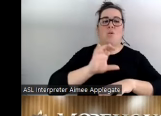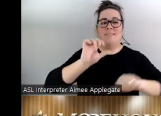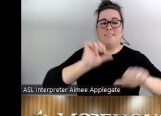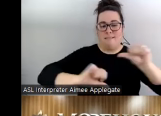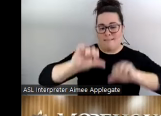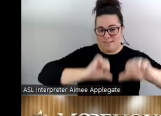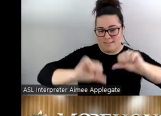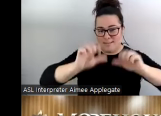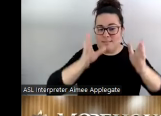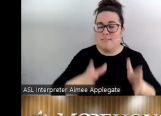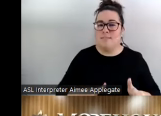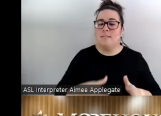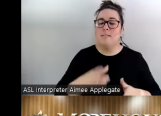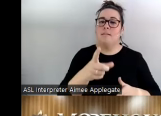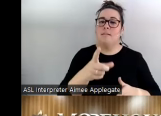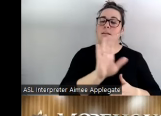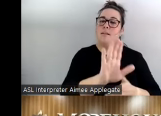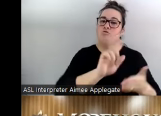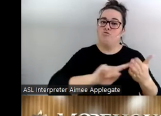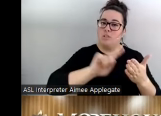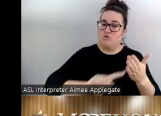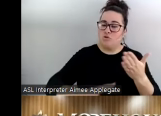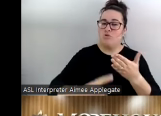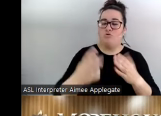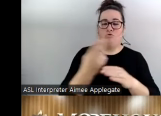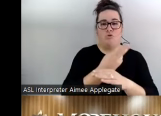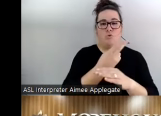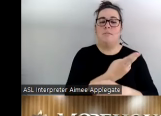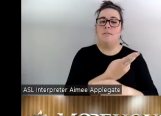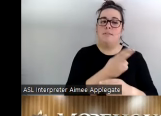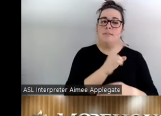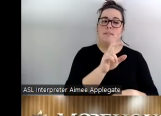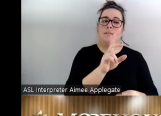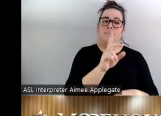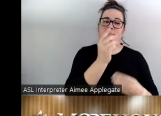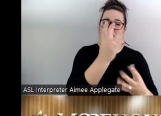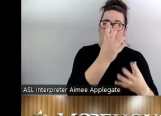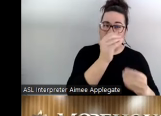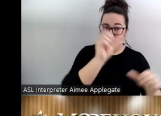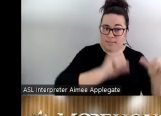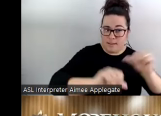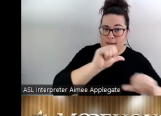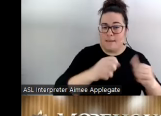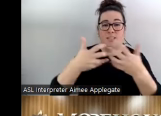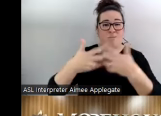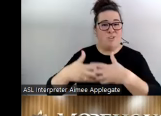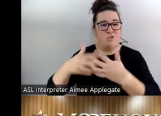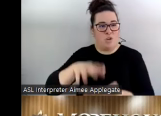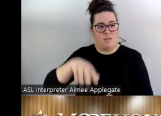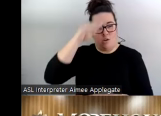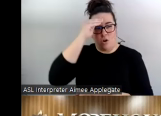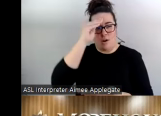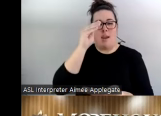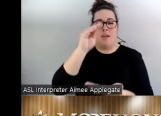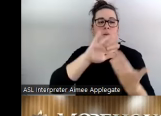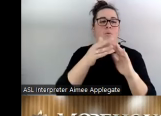combines data science and machine learning with community-based research to design more accessible and